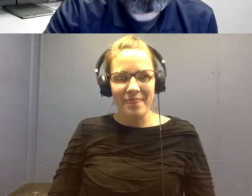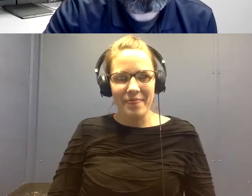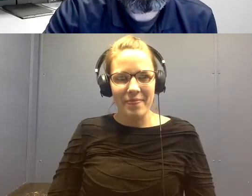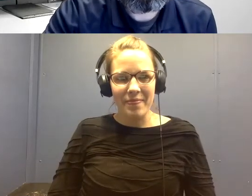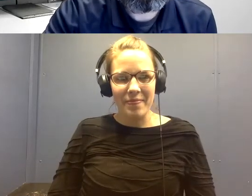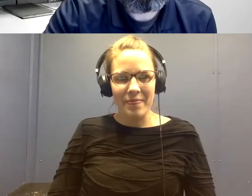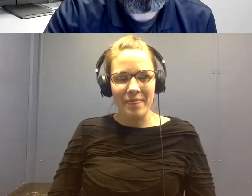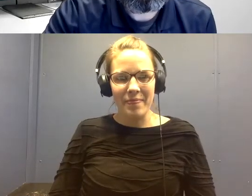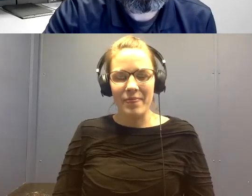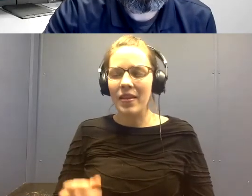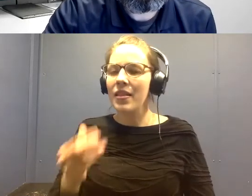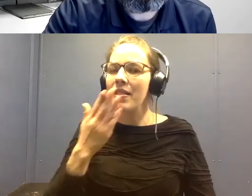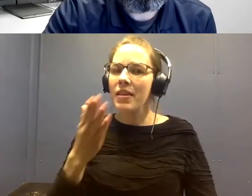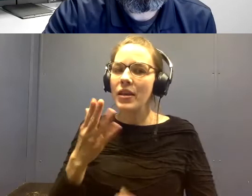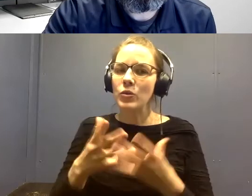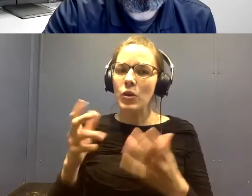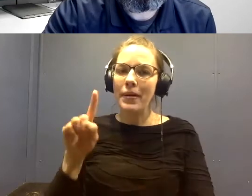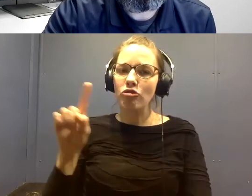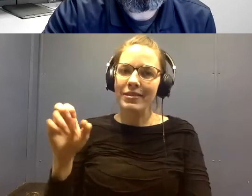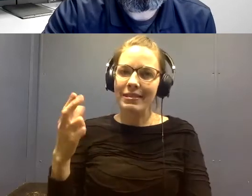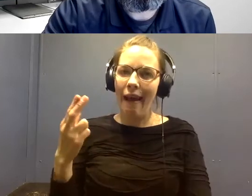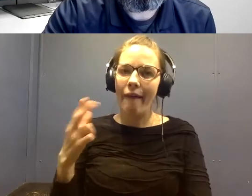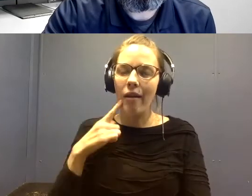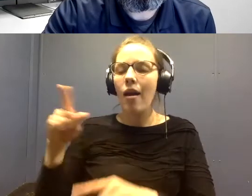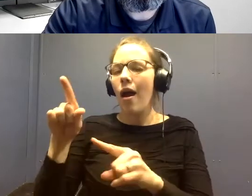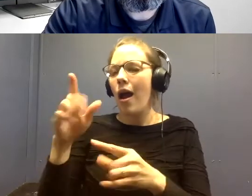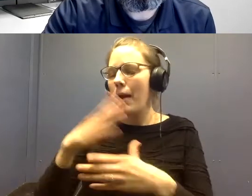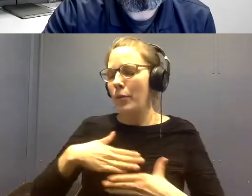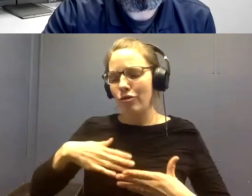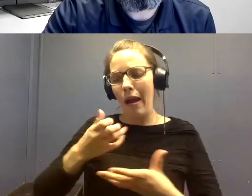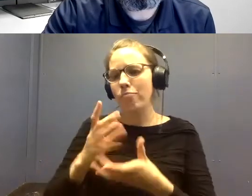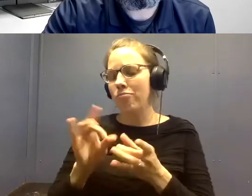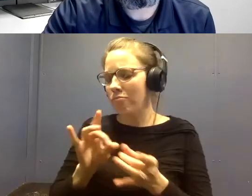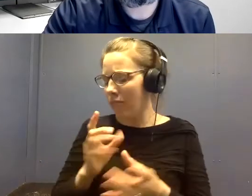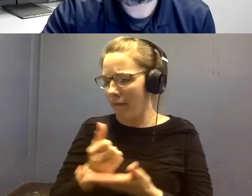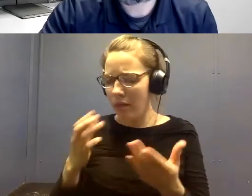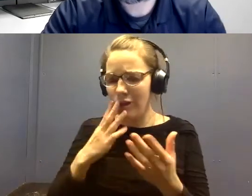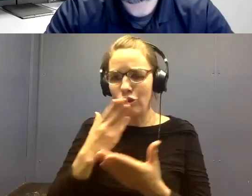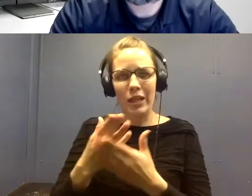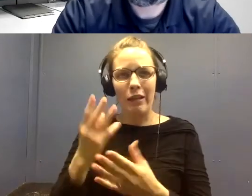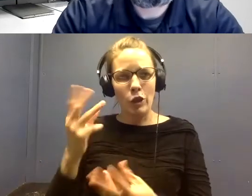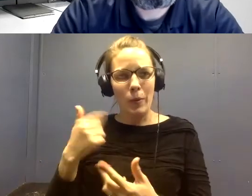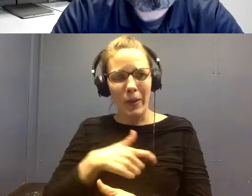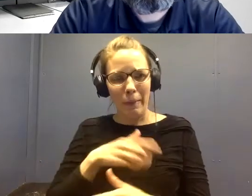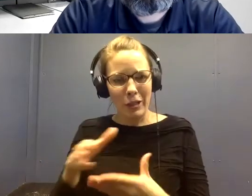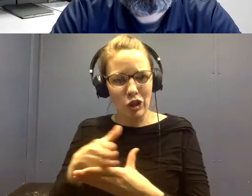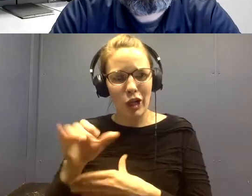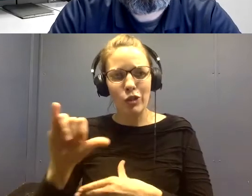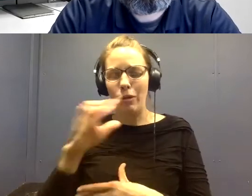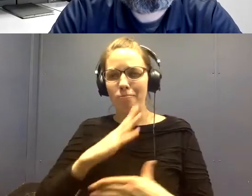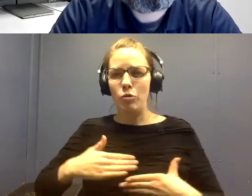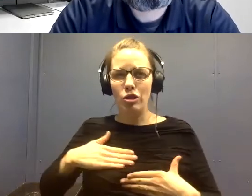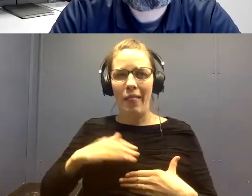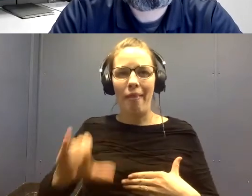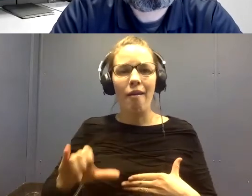Thank you so much, Zach. I appreciate all of the thoughts on there and lots of good information that we've been kind of sharing. So appreciate that.